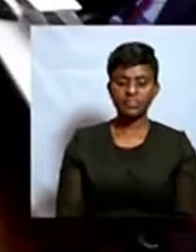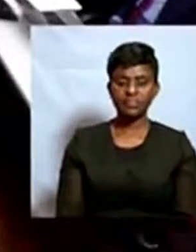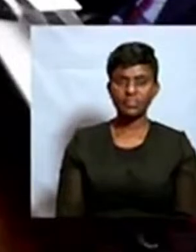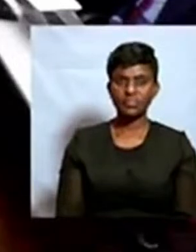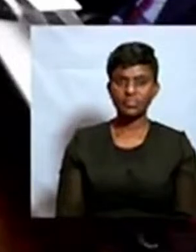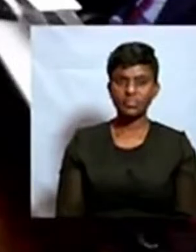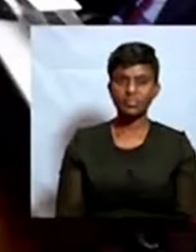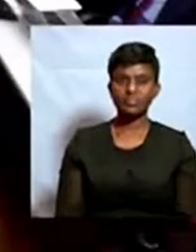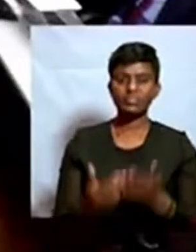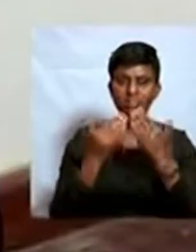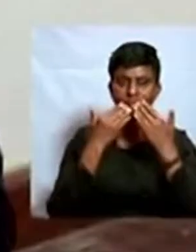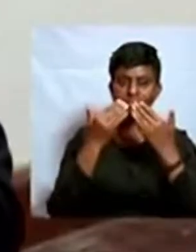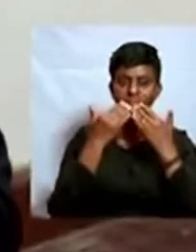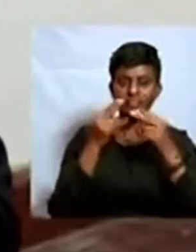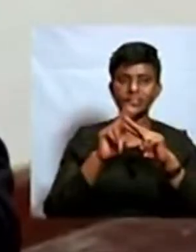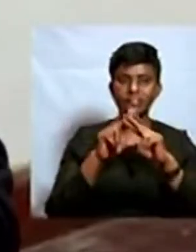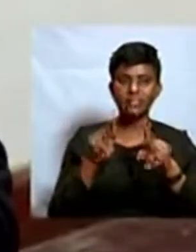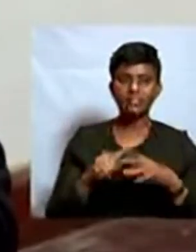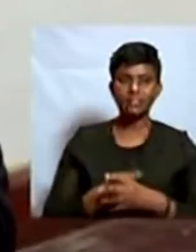Thank you, Chair.